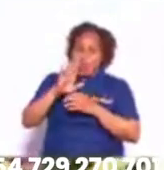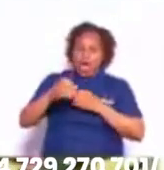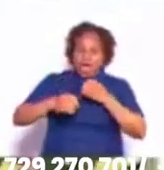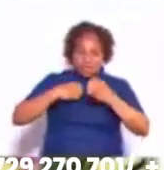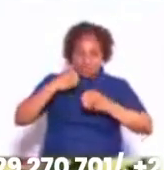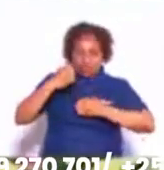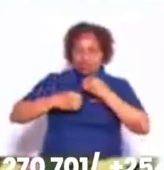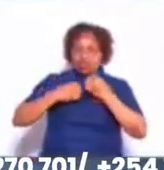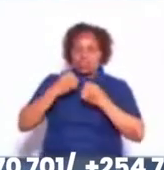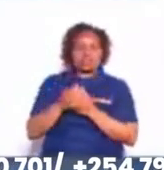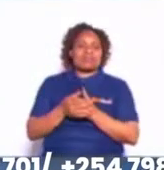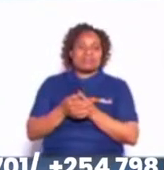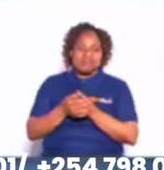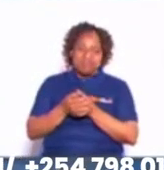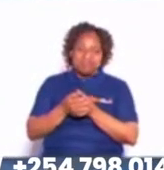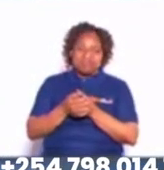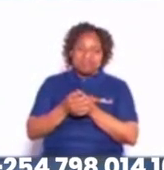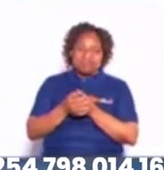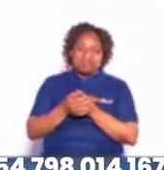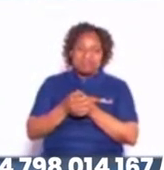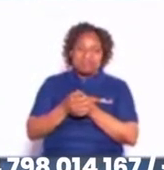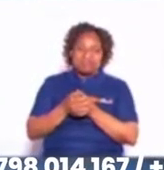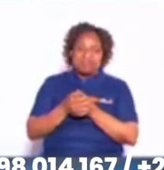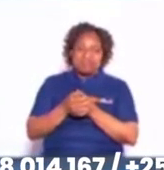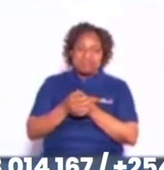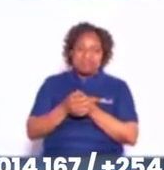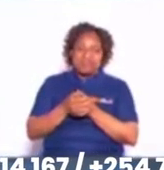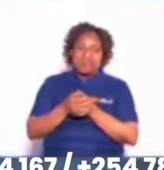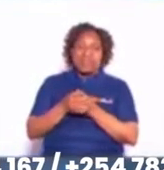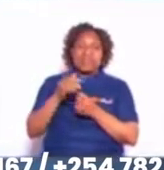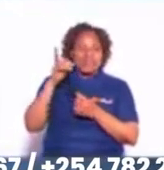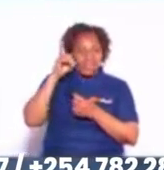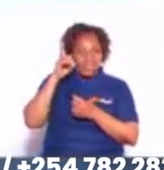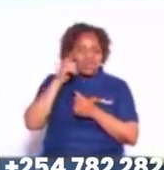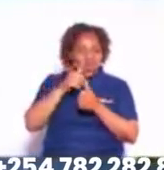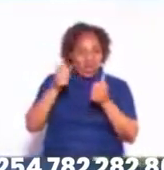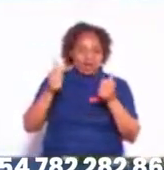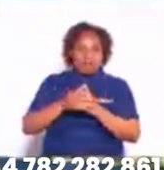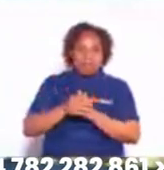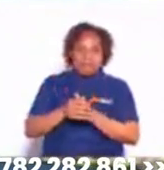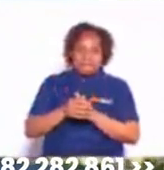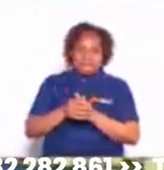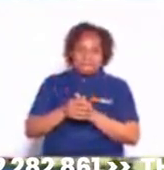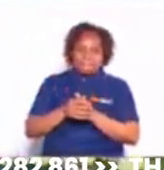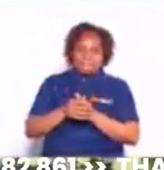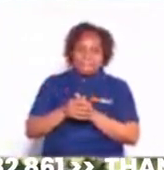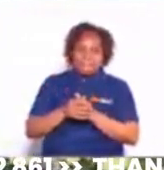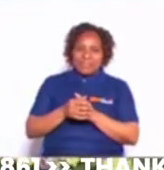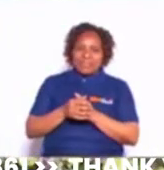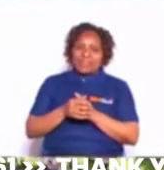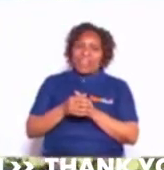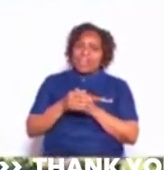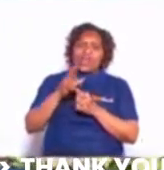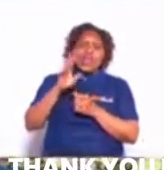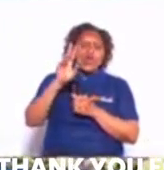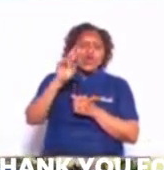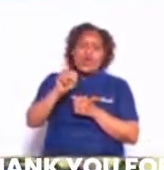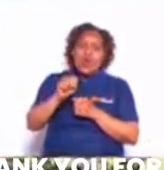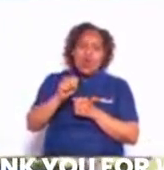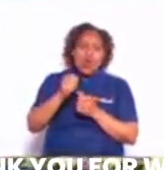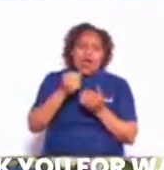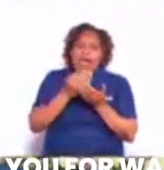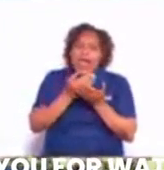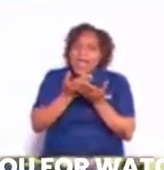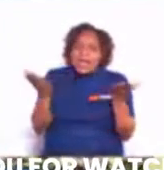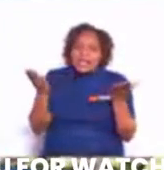emotions. Listen to this. There is no need of responding